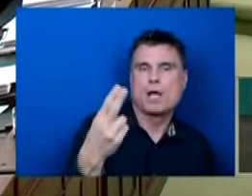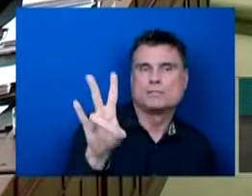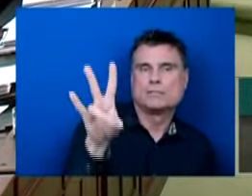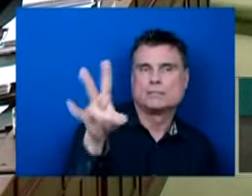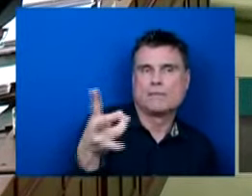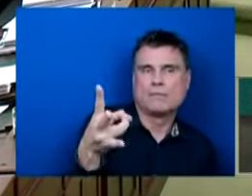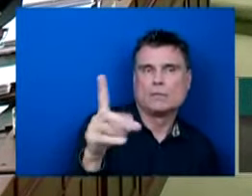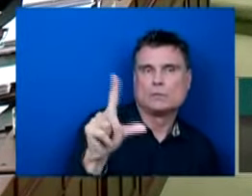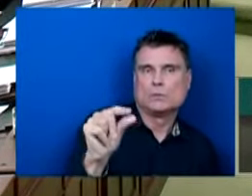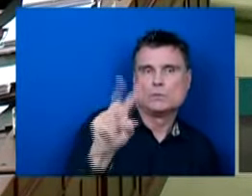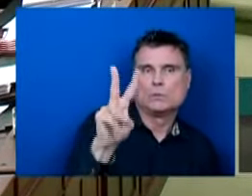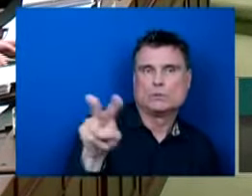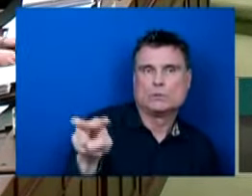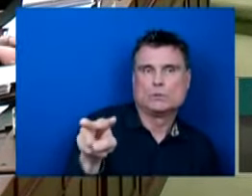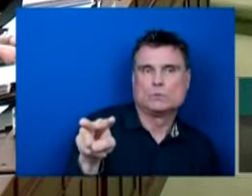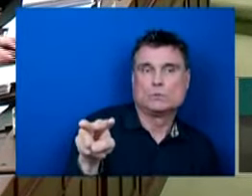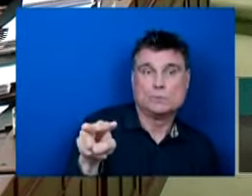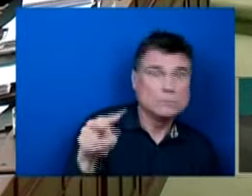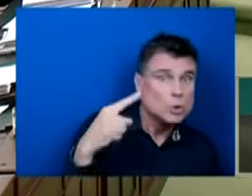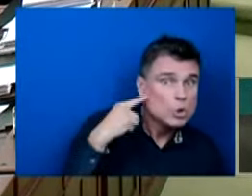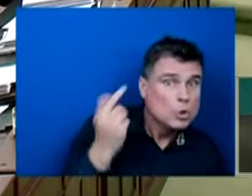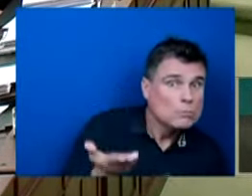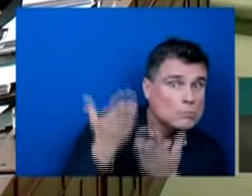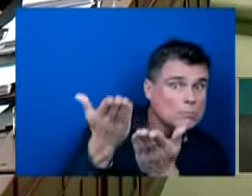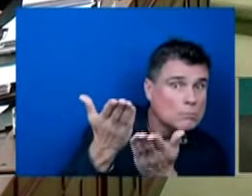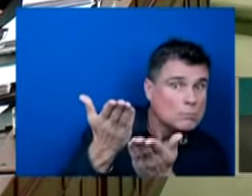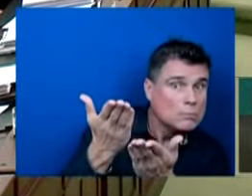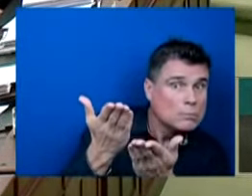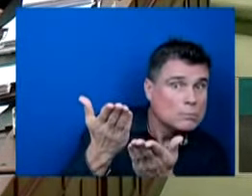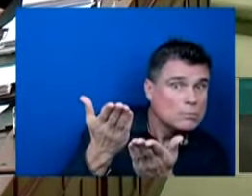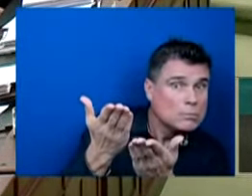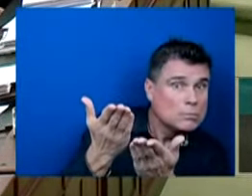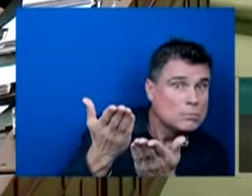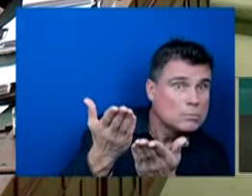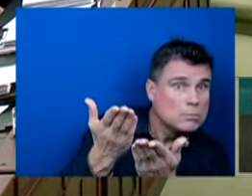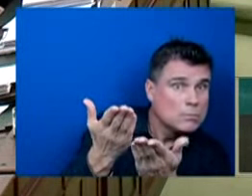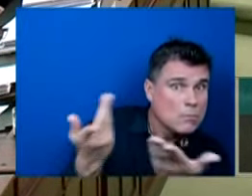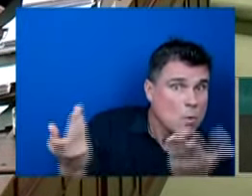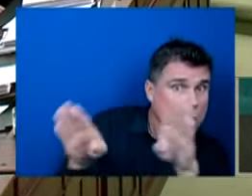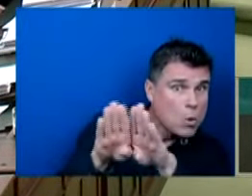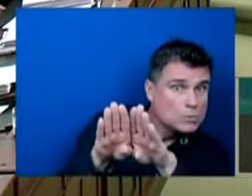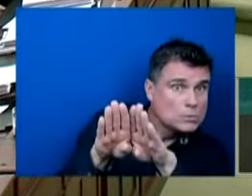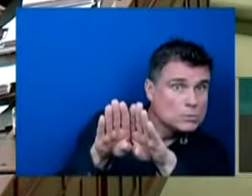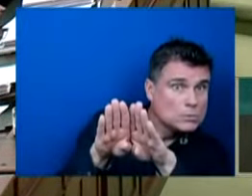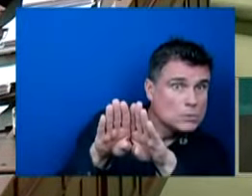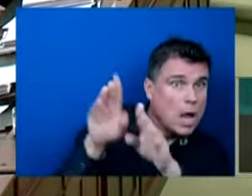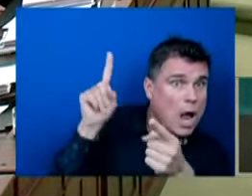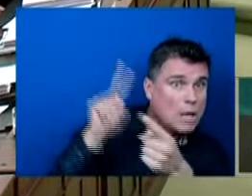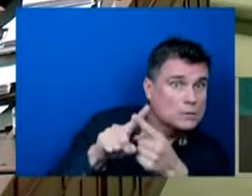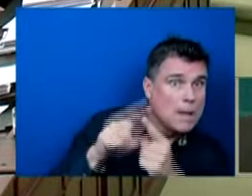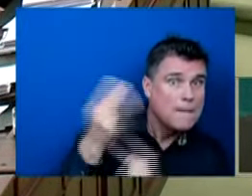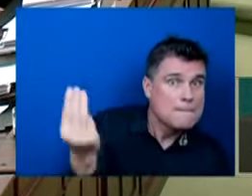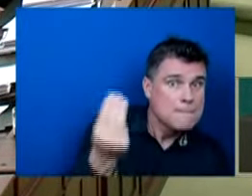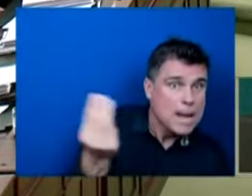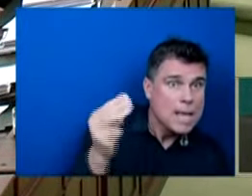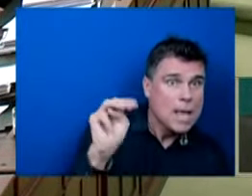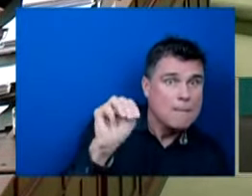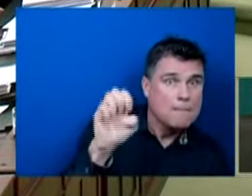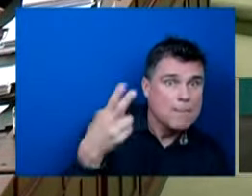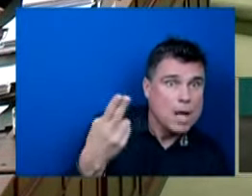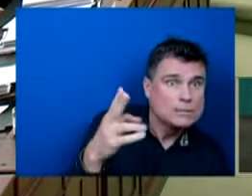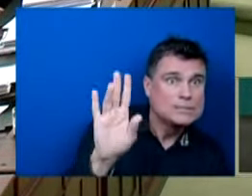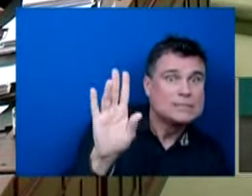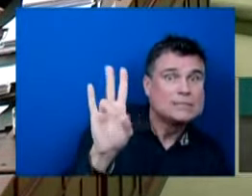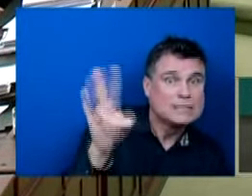as proposed by the Deputy Government House Leader to adjourn until Monday, March 7th at 1:30